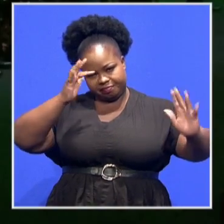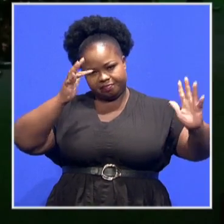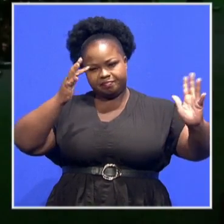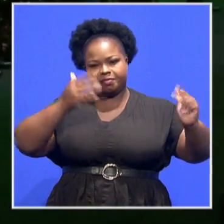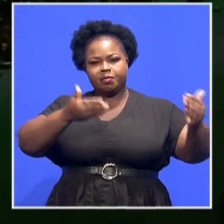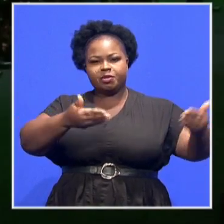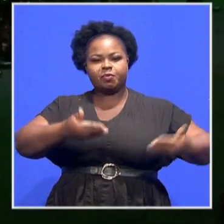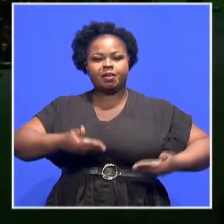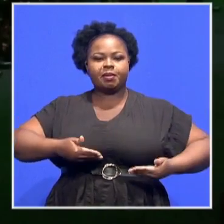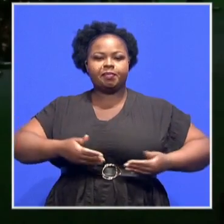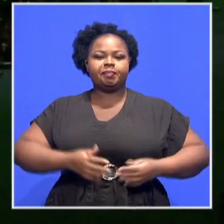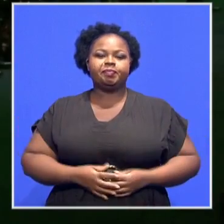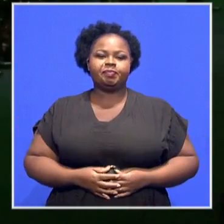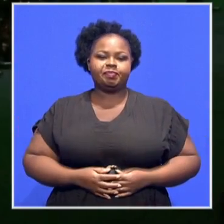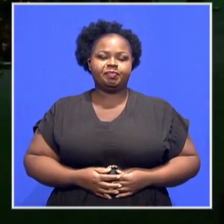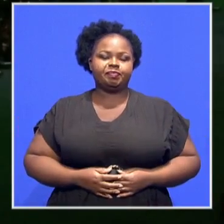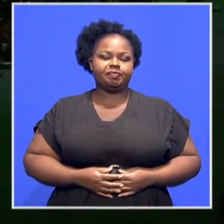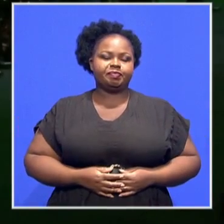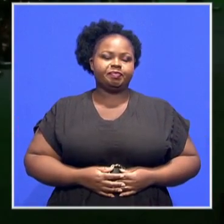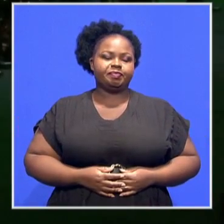him.